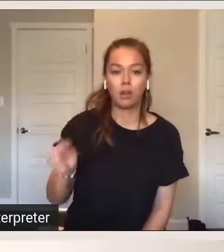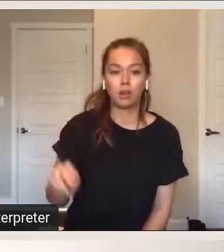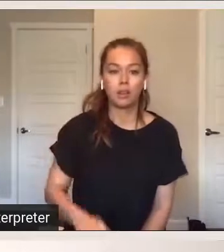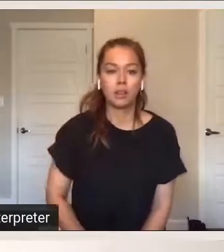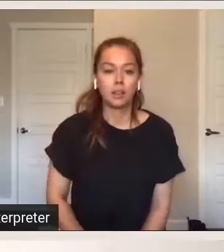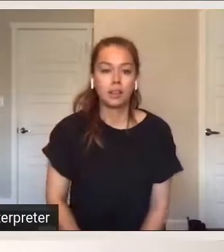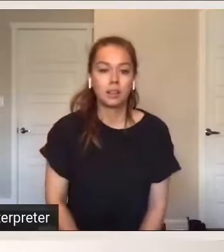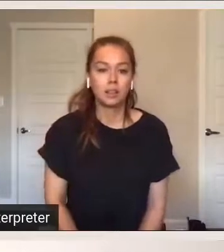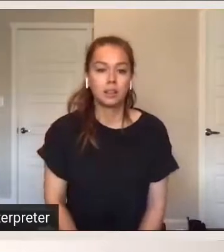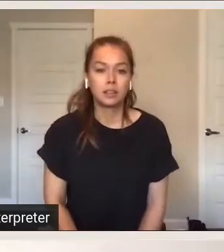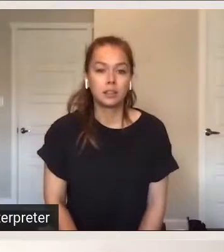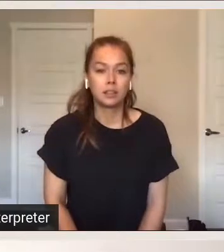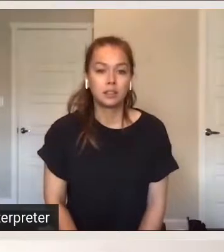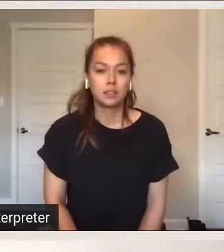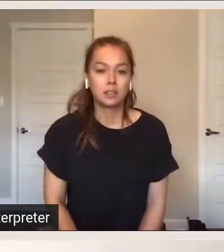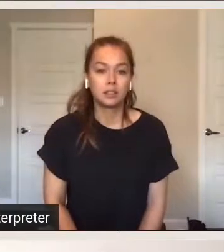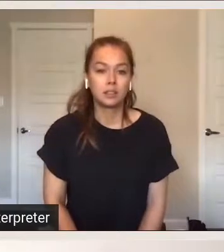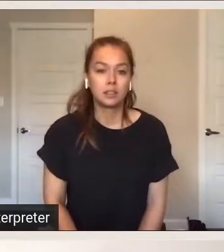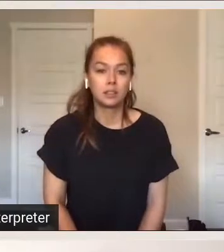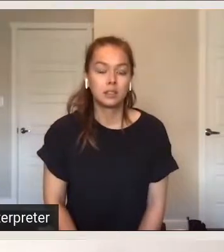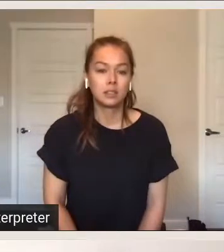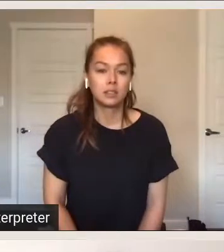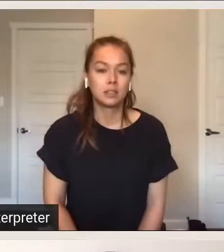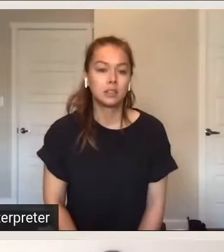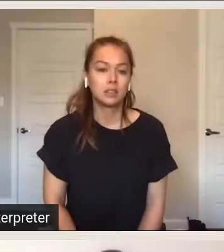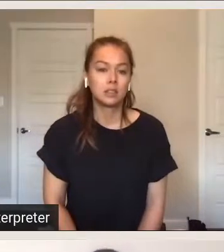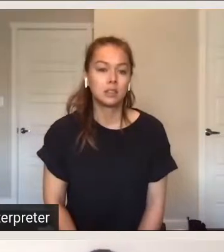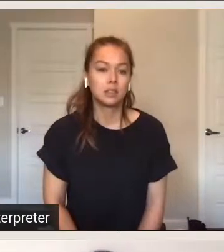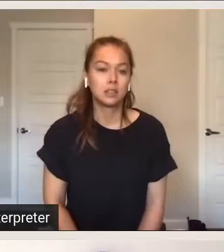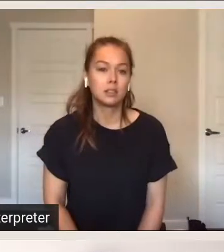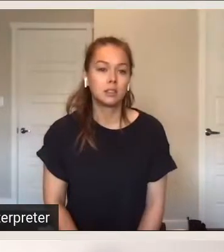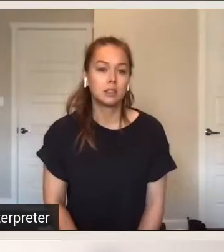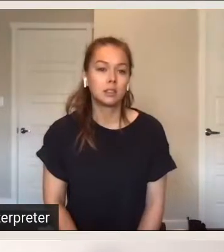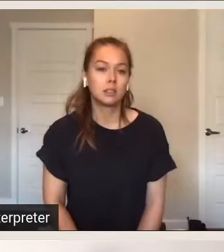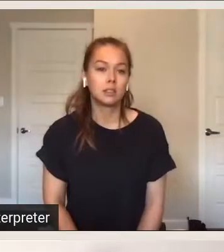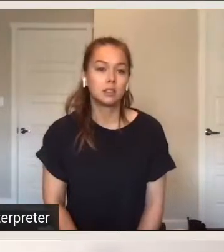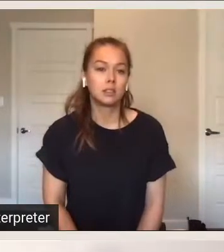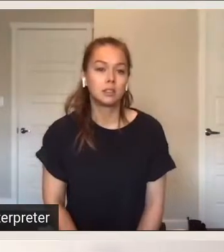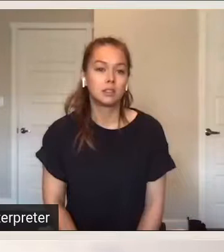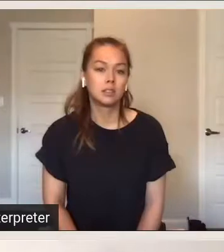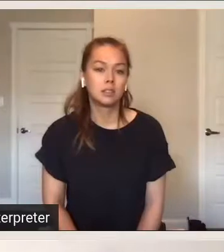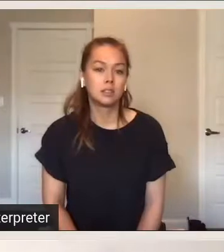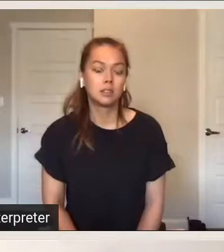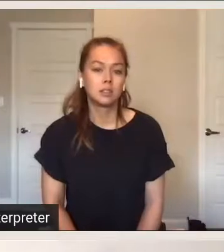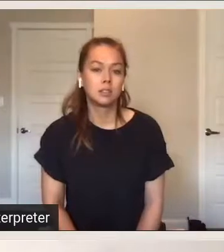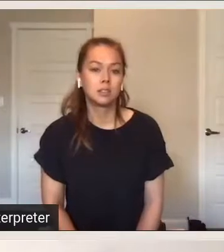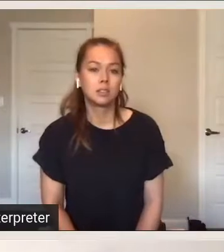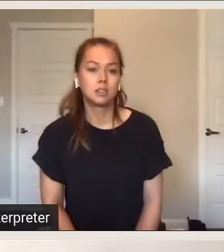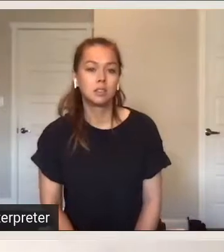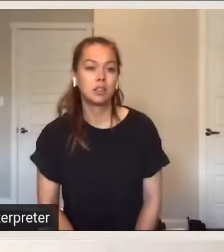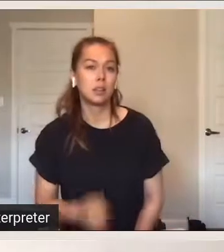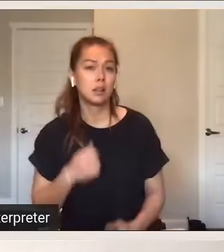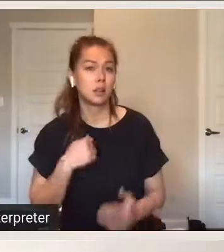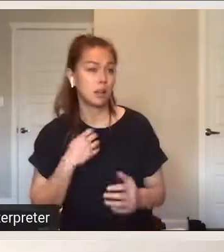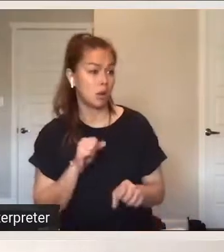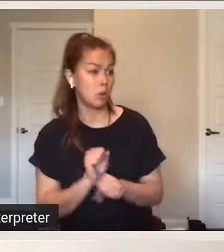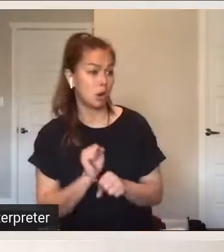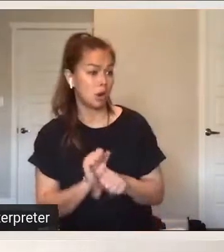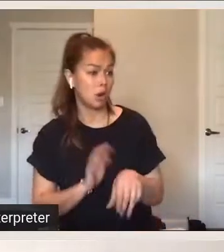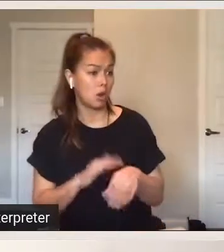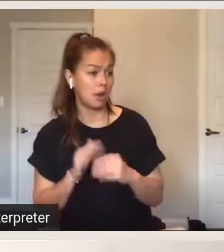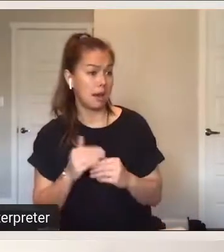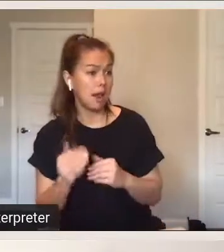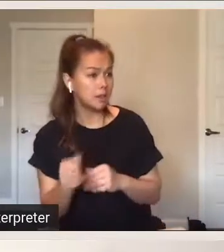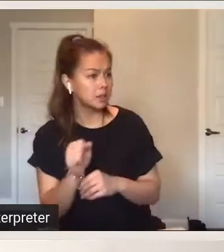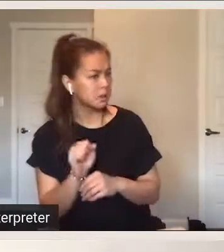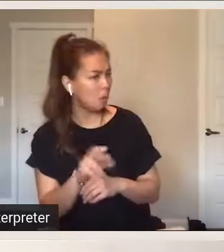Well, sorry, are you asking like what we're working on next, pretty much? No, more just so about thinking about you both